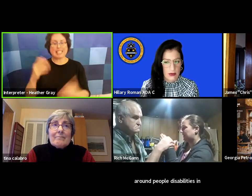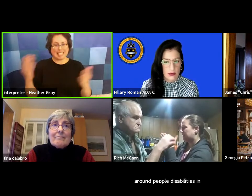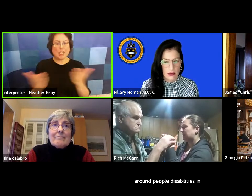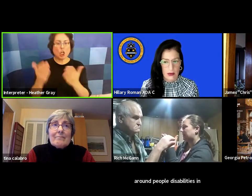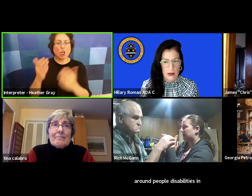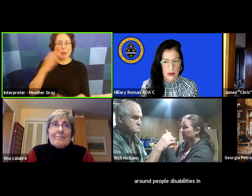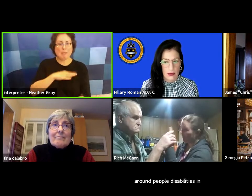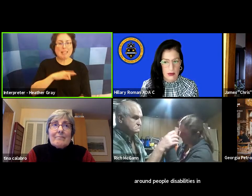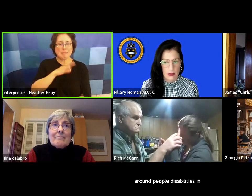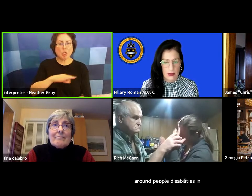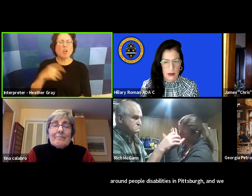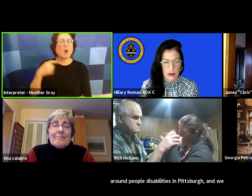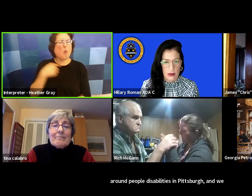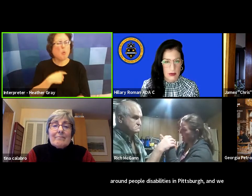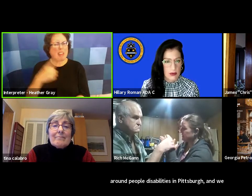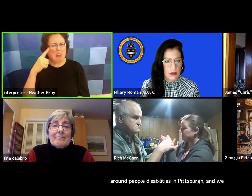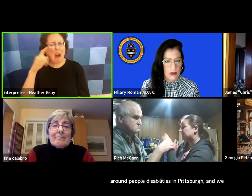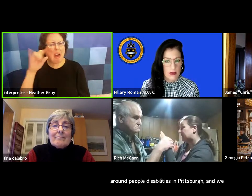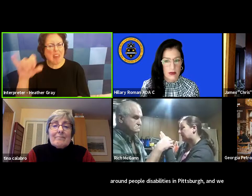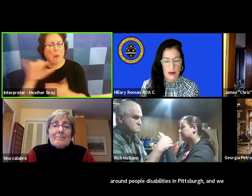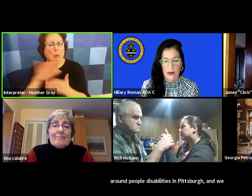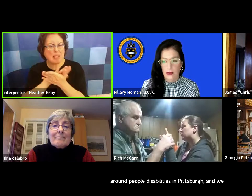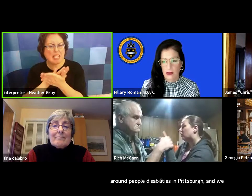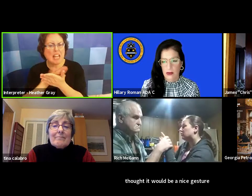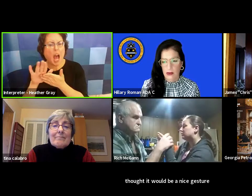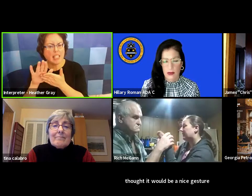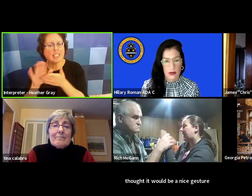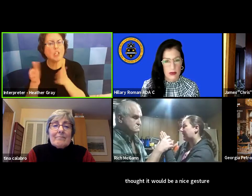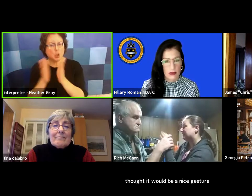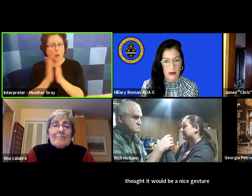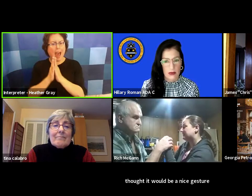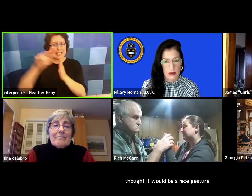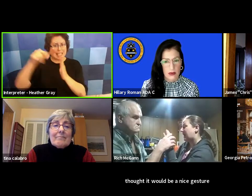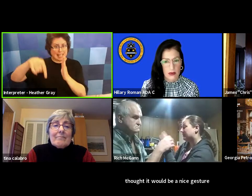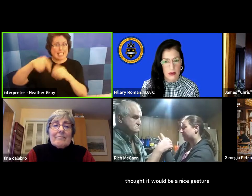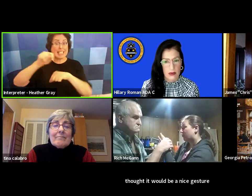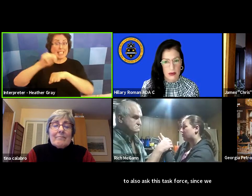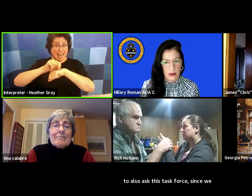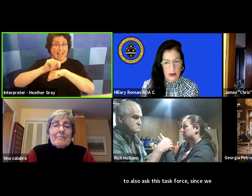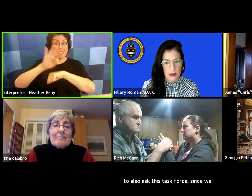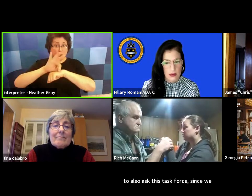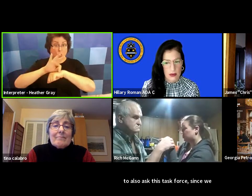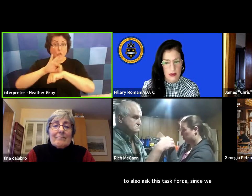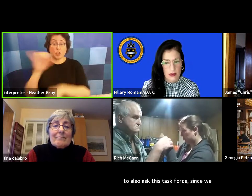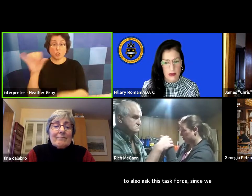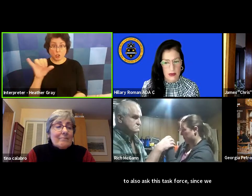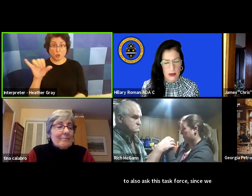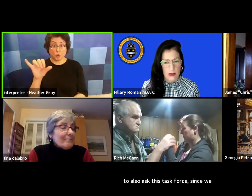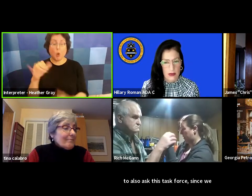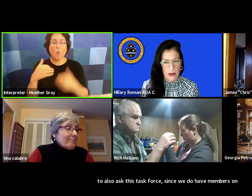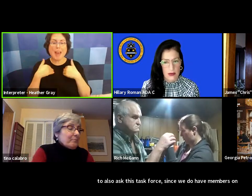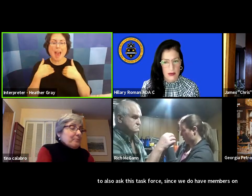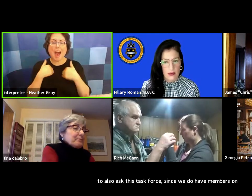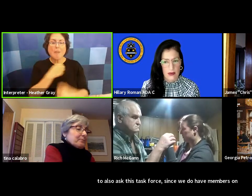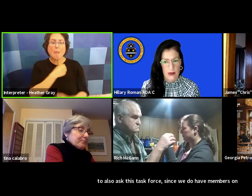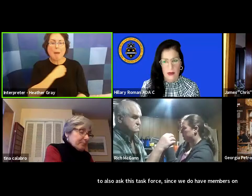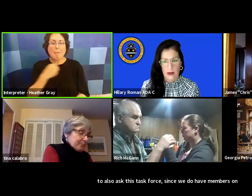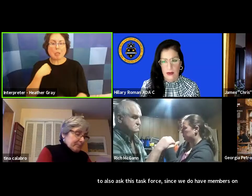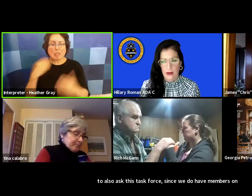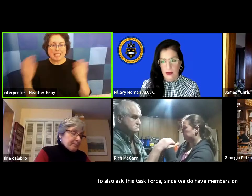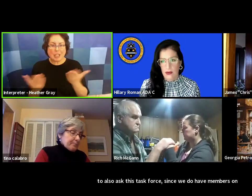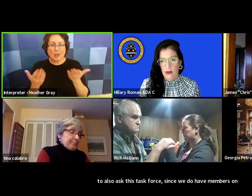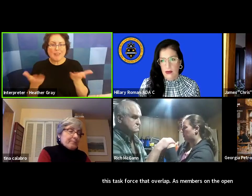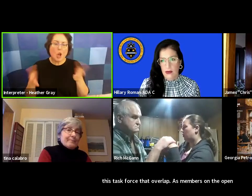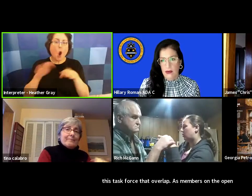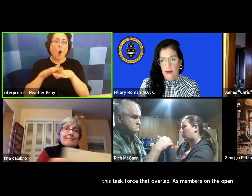would be a nice gesture to also ask this task force, since we do have members on this task force that overlap as members